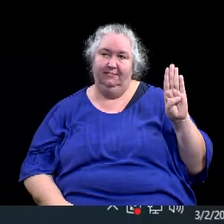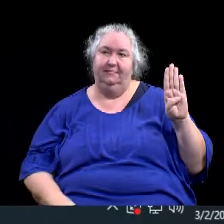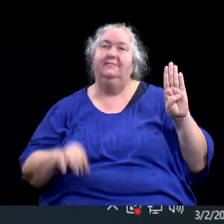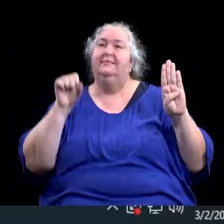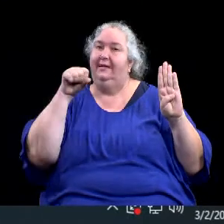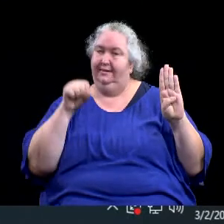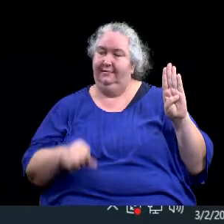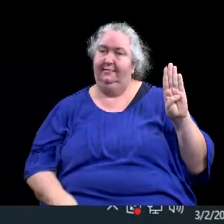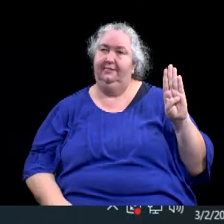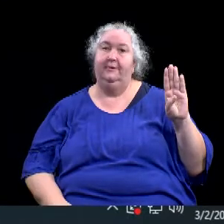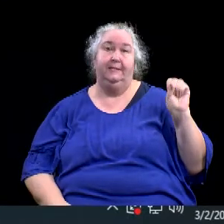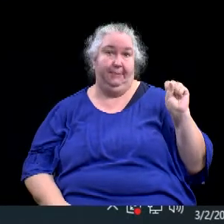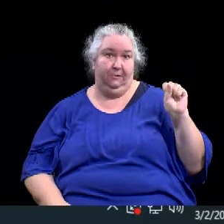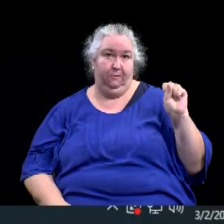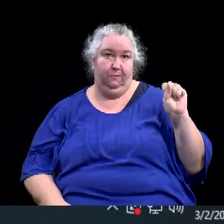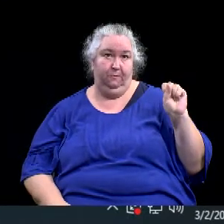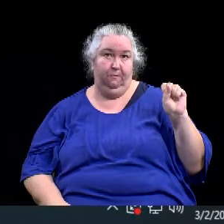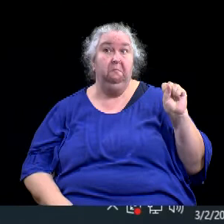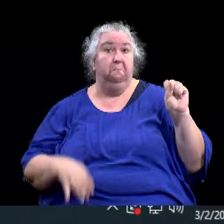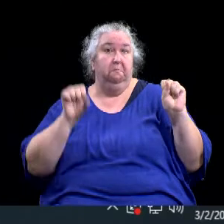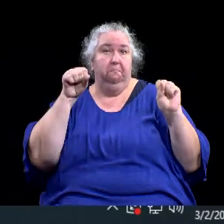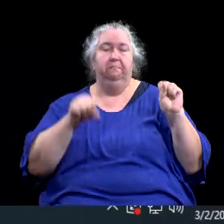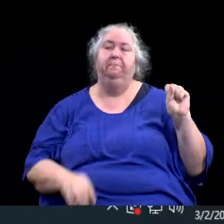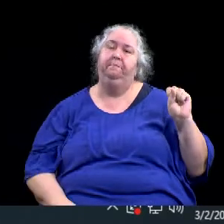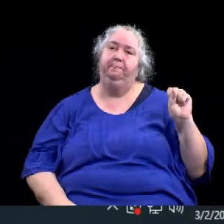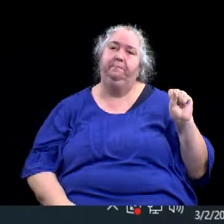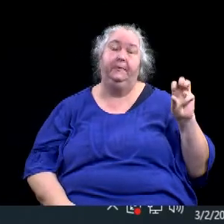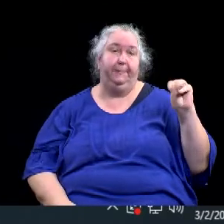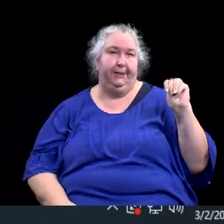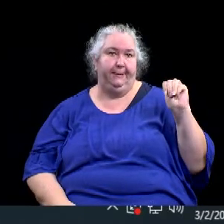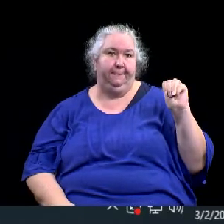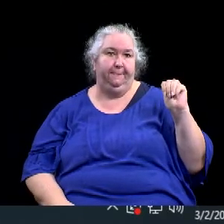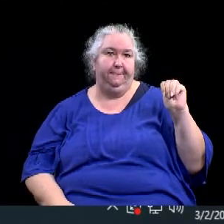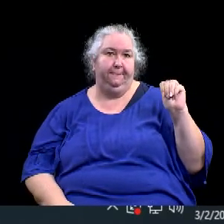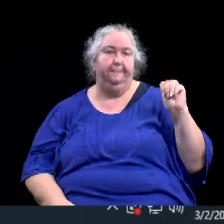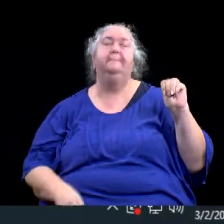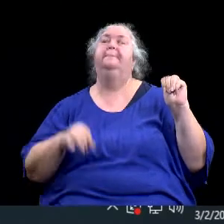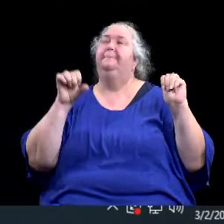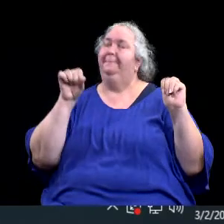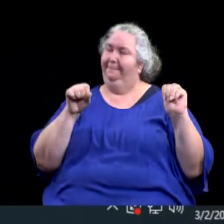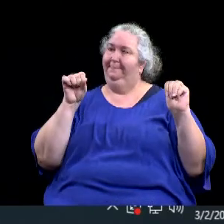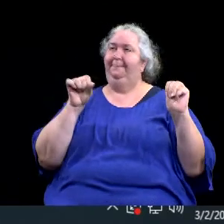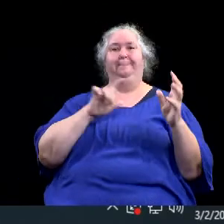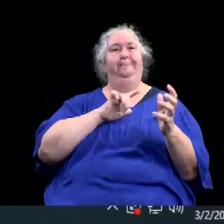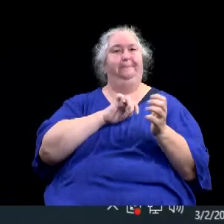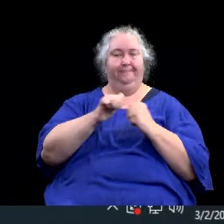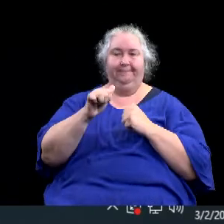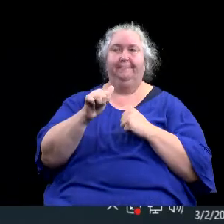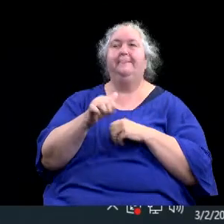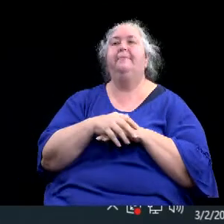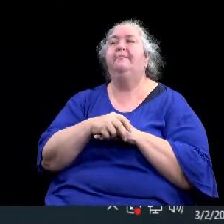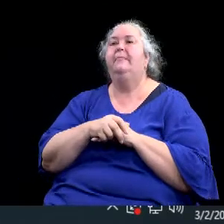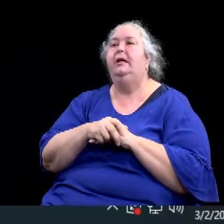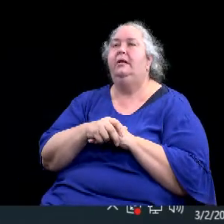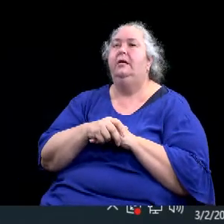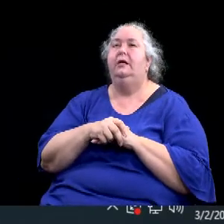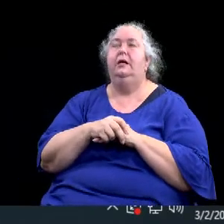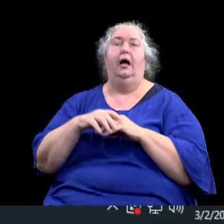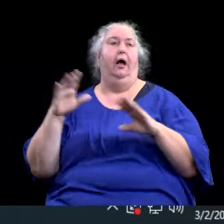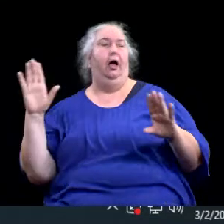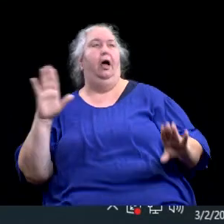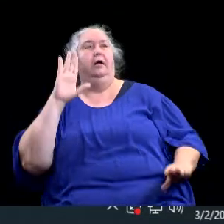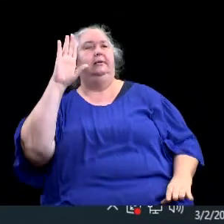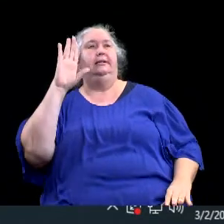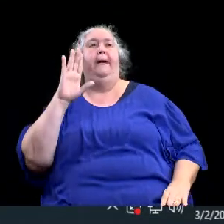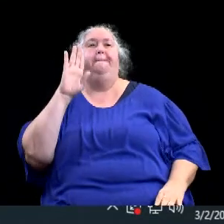Yes. Meek, Yes, that motion carries. And Mayor, just as a reminder, even